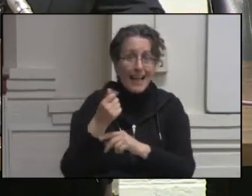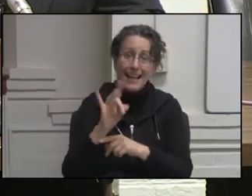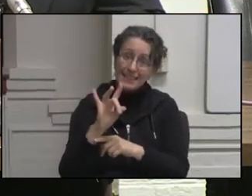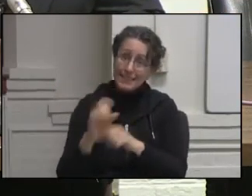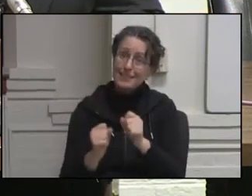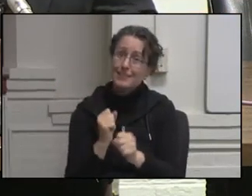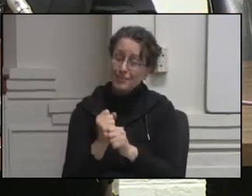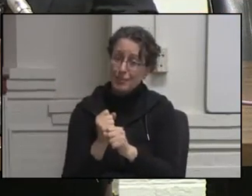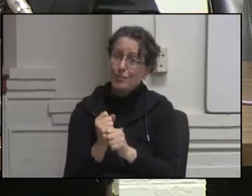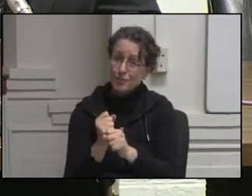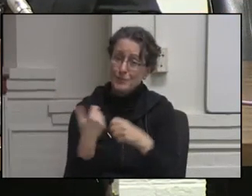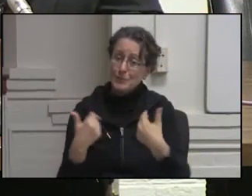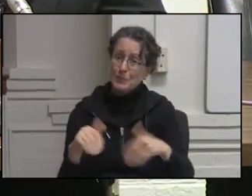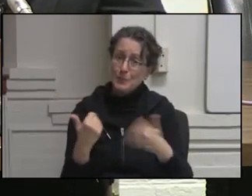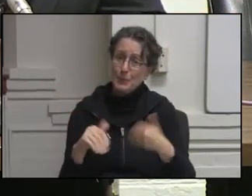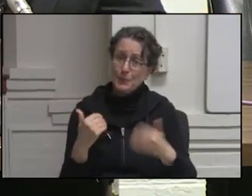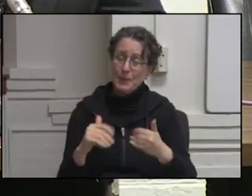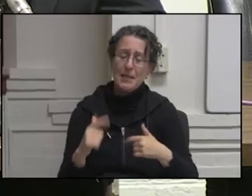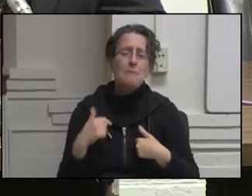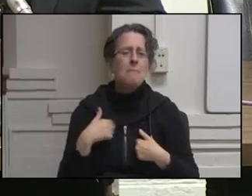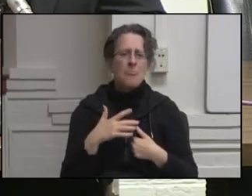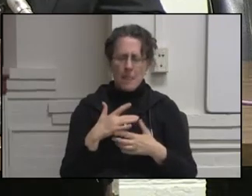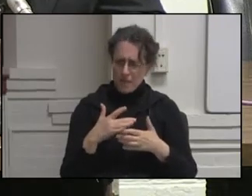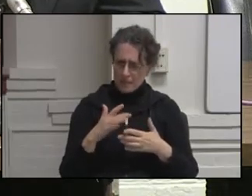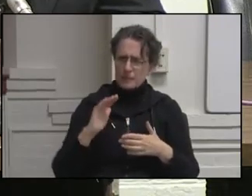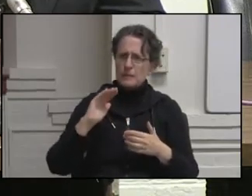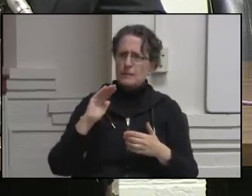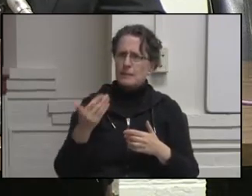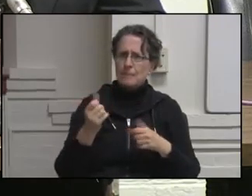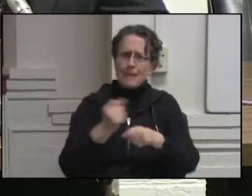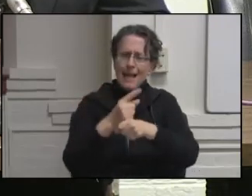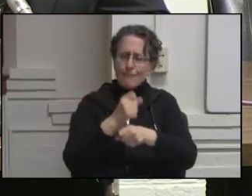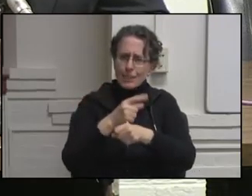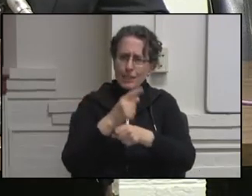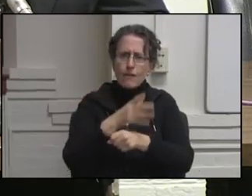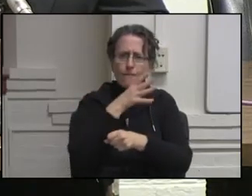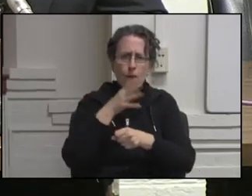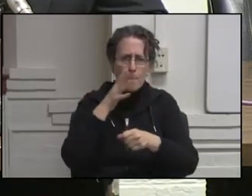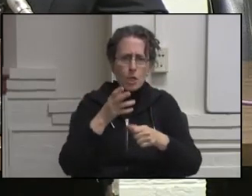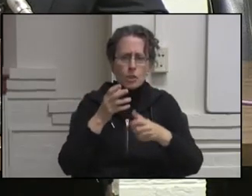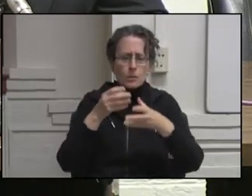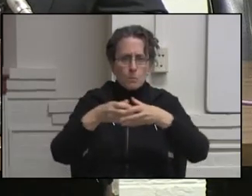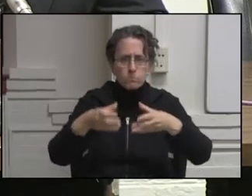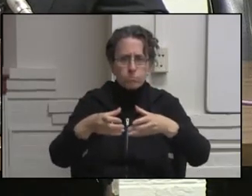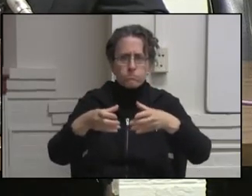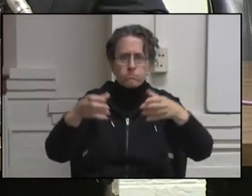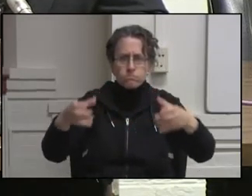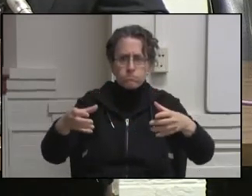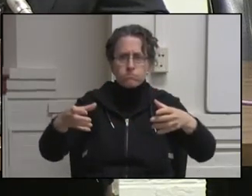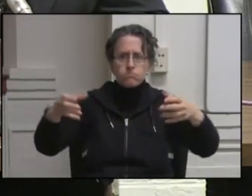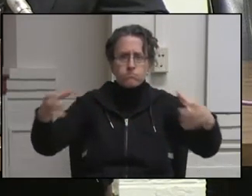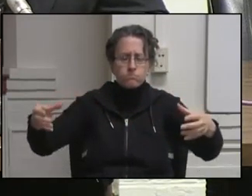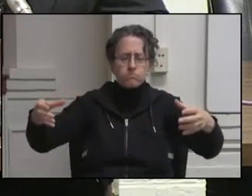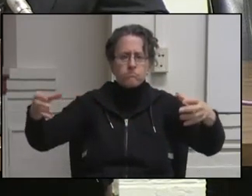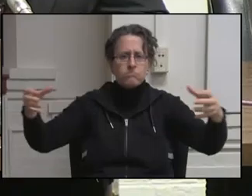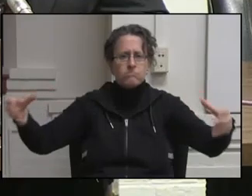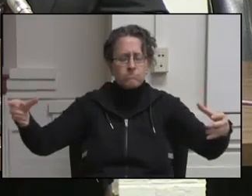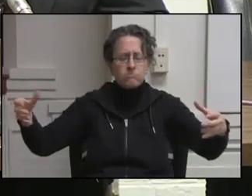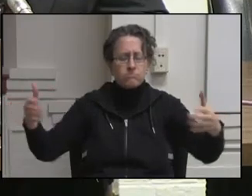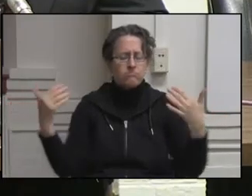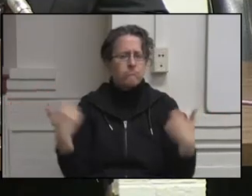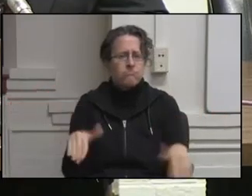beginning of the parade with many, many farmers. And to come out and see this town welcome and